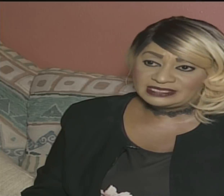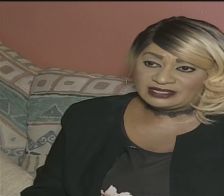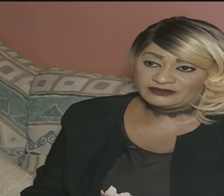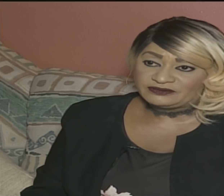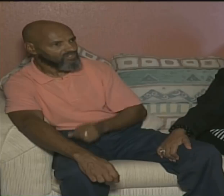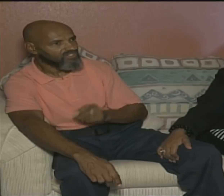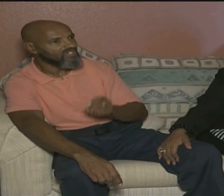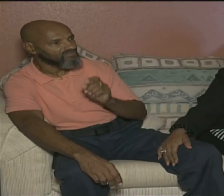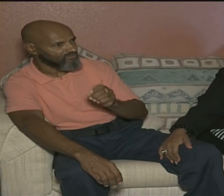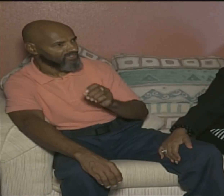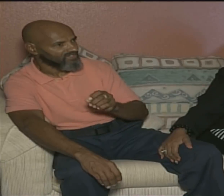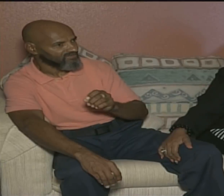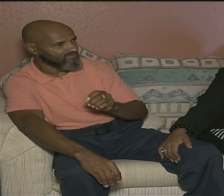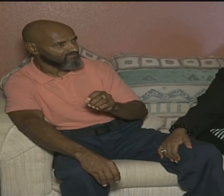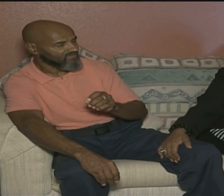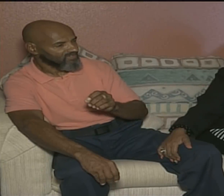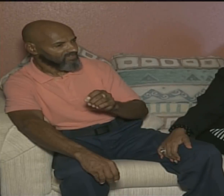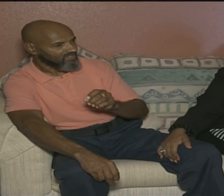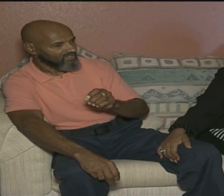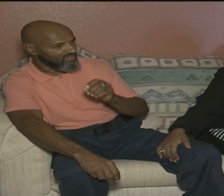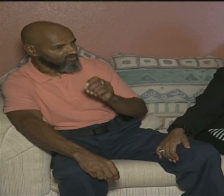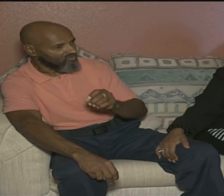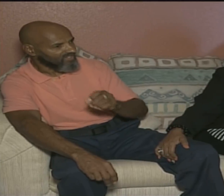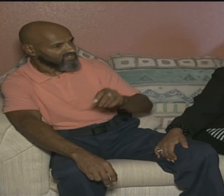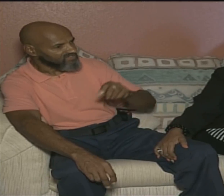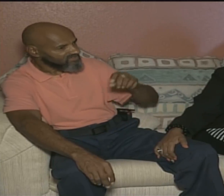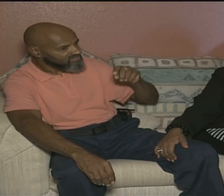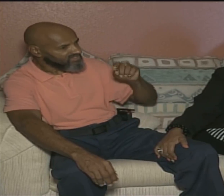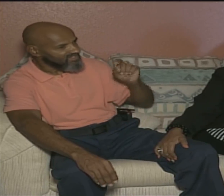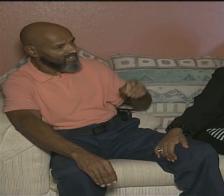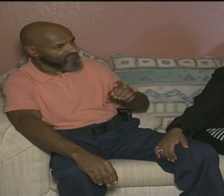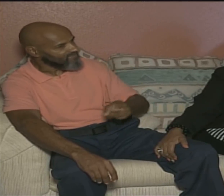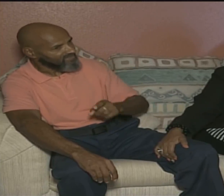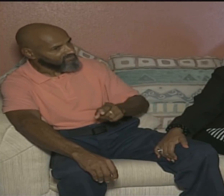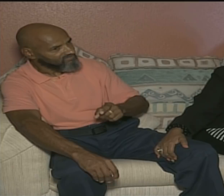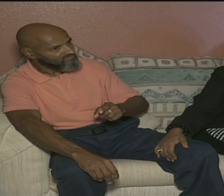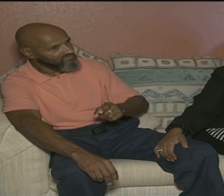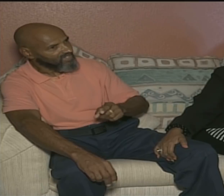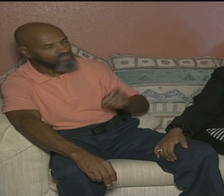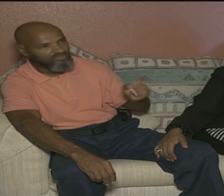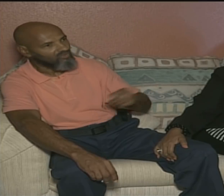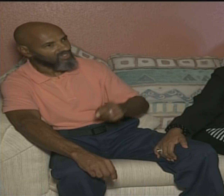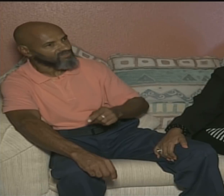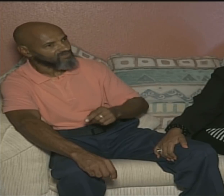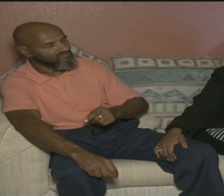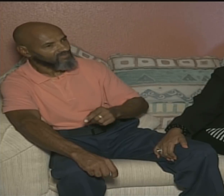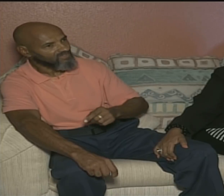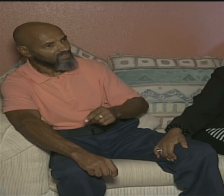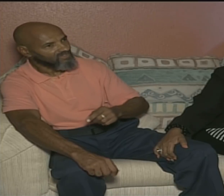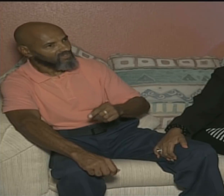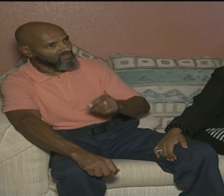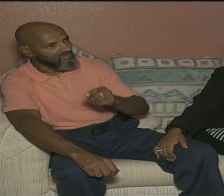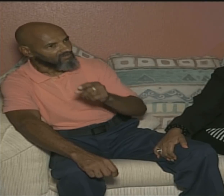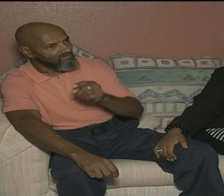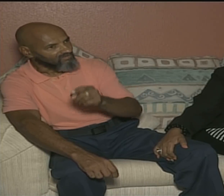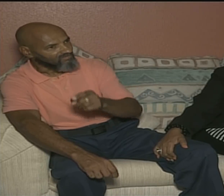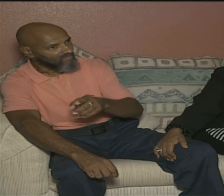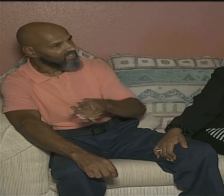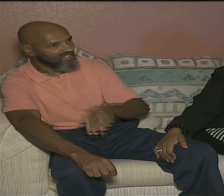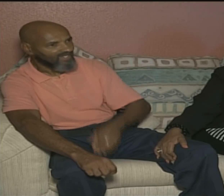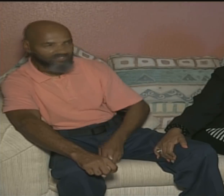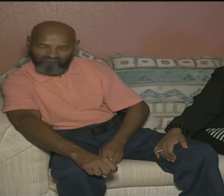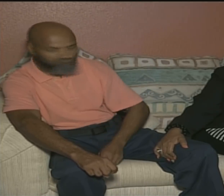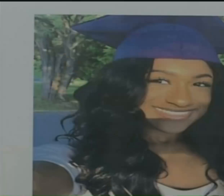like myself. Gilbert says that she realizes that oftentimes many persons in need go without, simply because they have too much pride